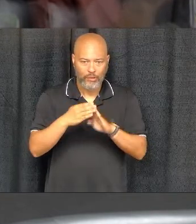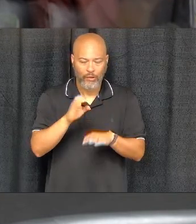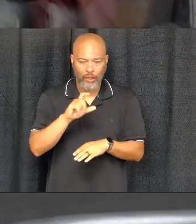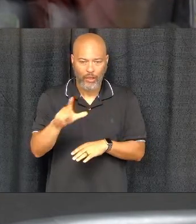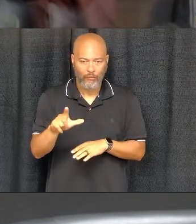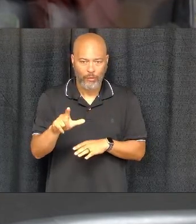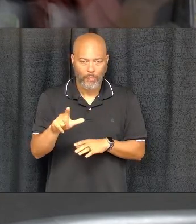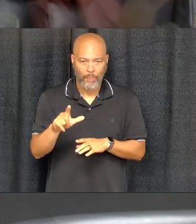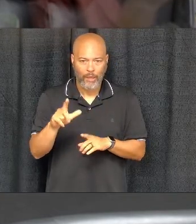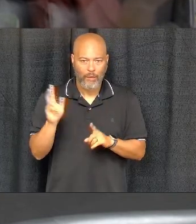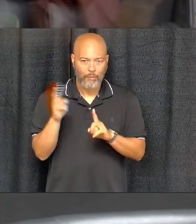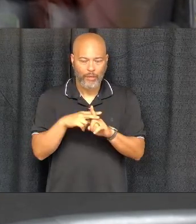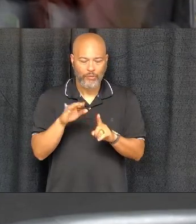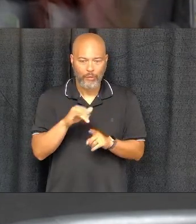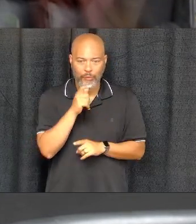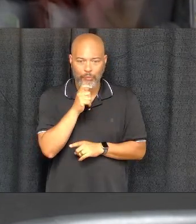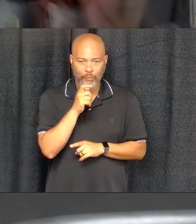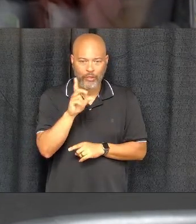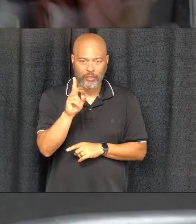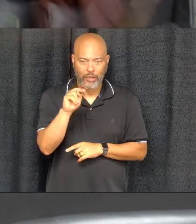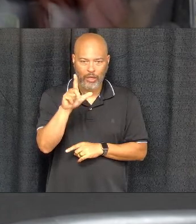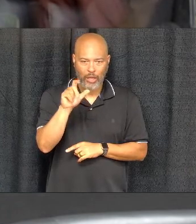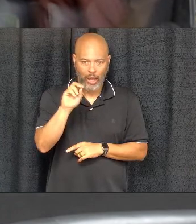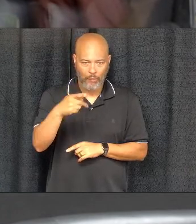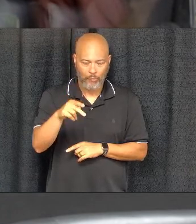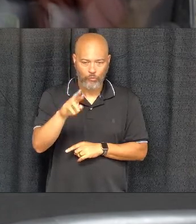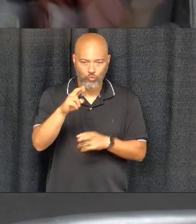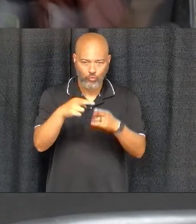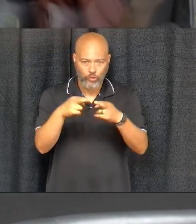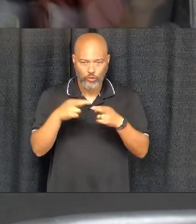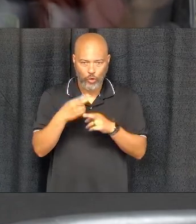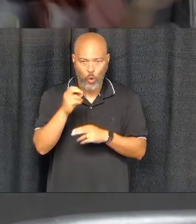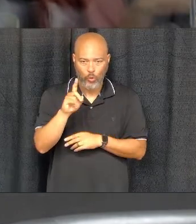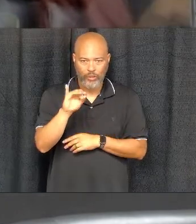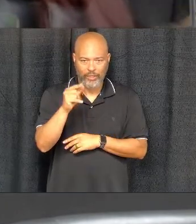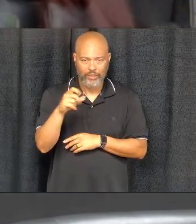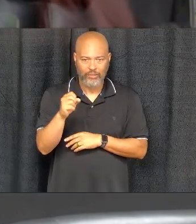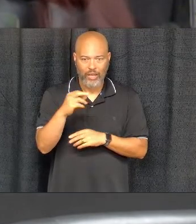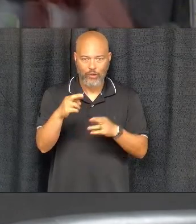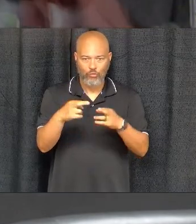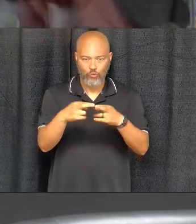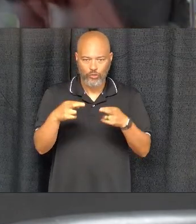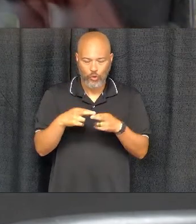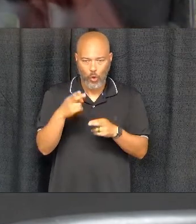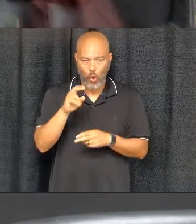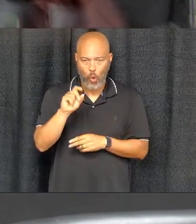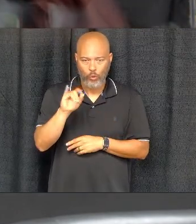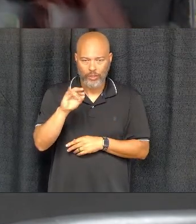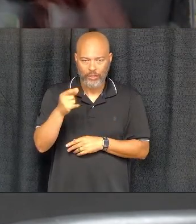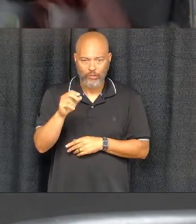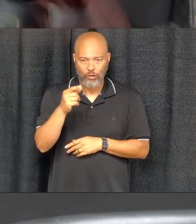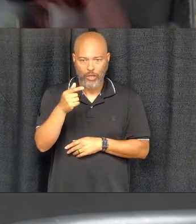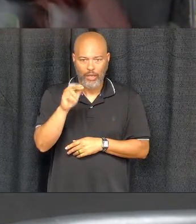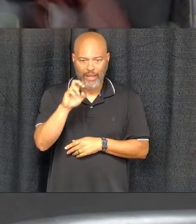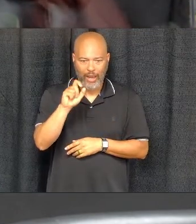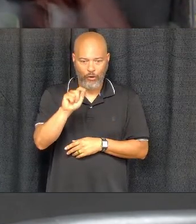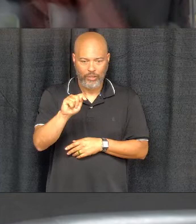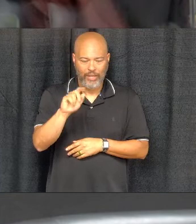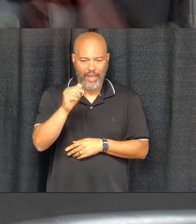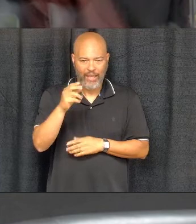of Clarksville, application of Dunlop Regional Holdings and Regional Holdings Richard Garrett agent for zone